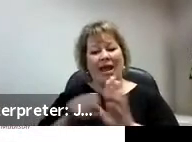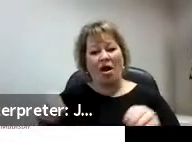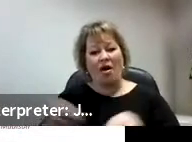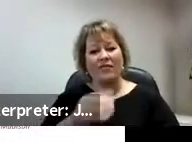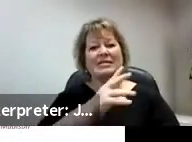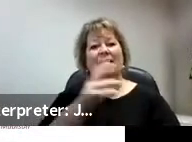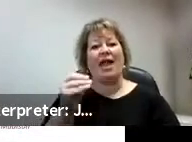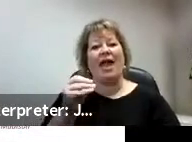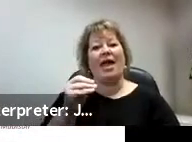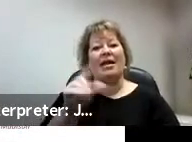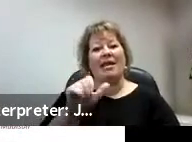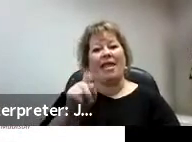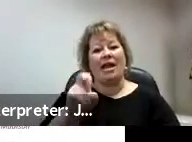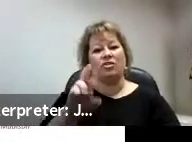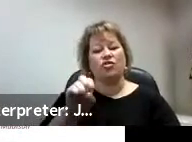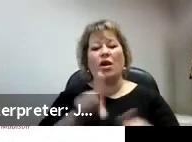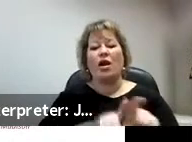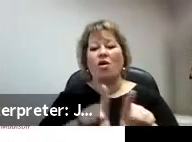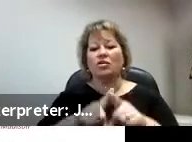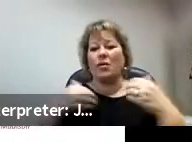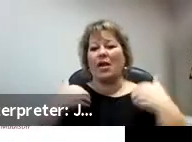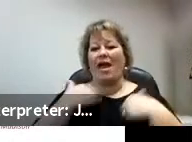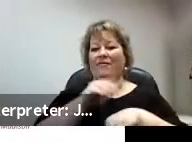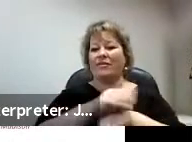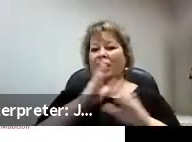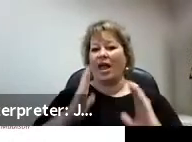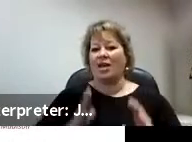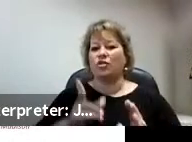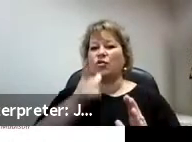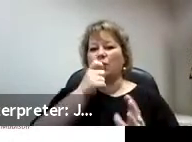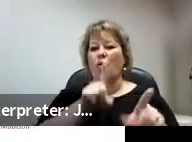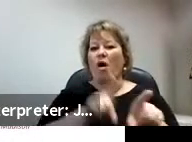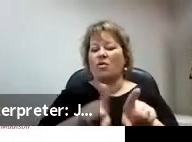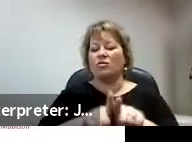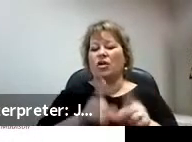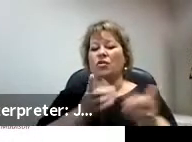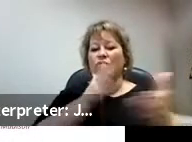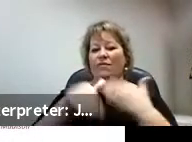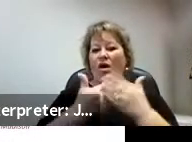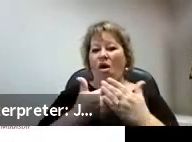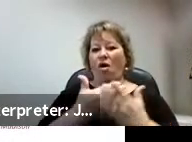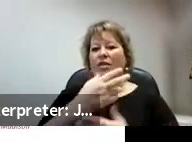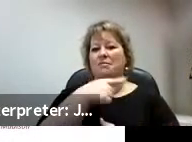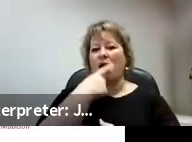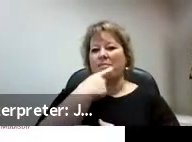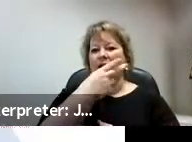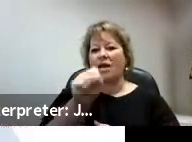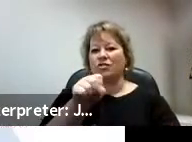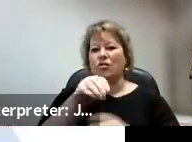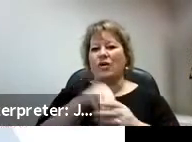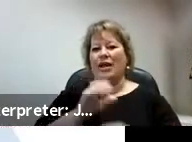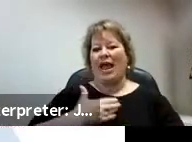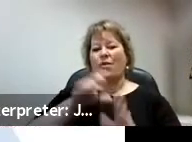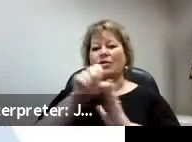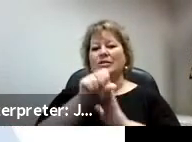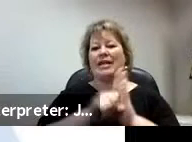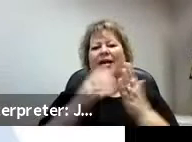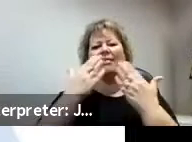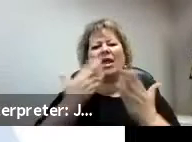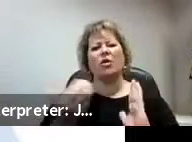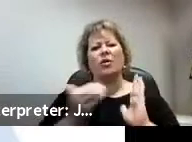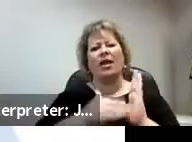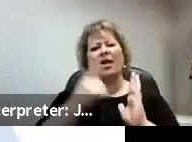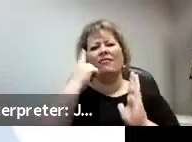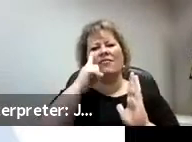mentioned earlier, we have VR counselors serving all the public high schools in our state. Thank you again for joining us today at